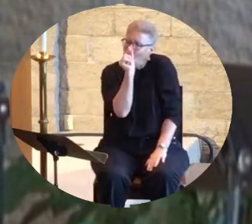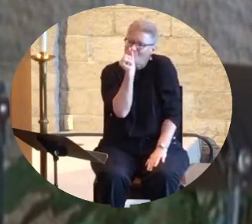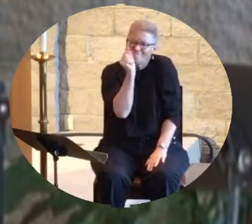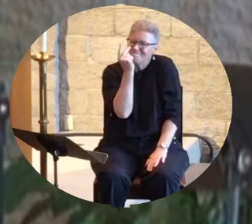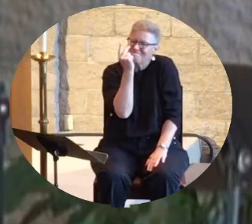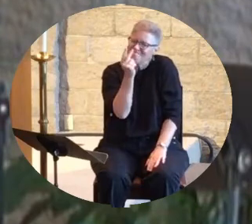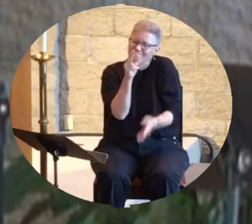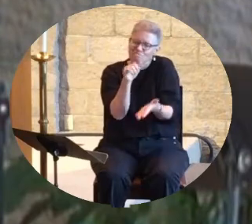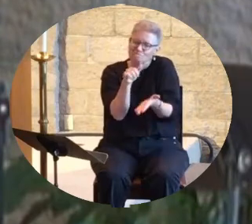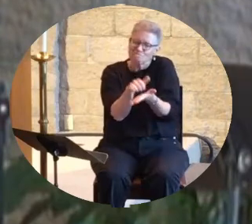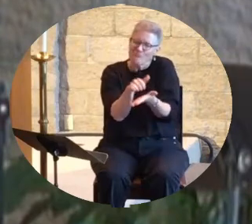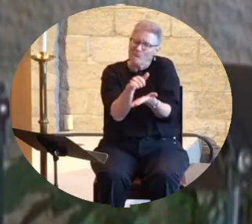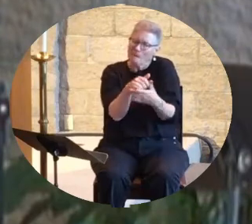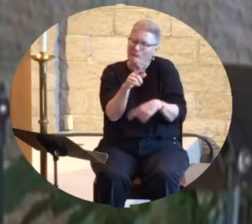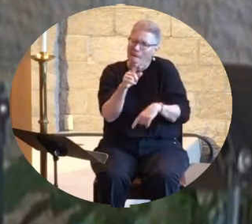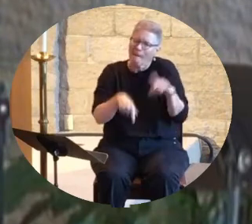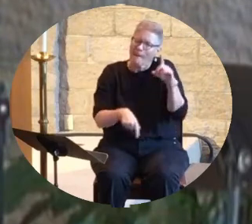impossible to see.